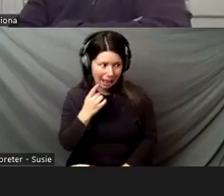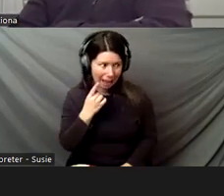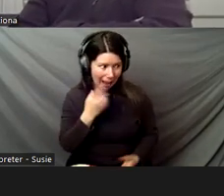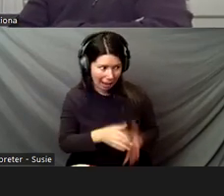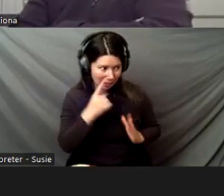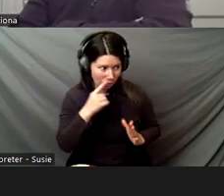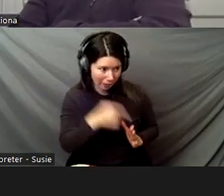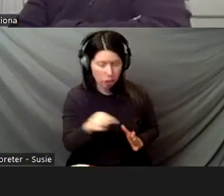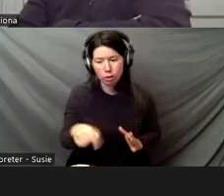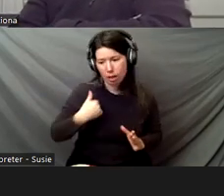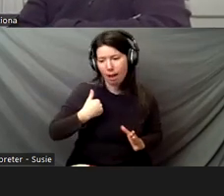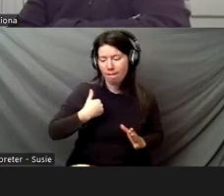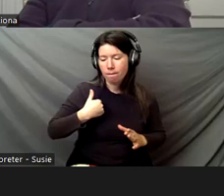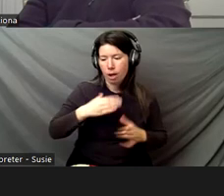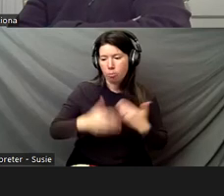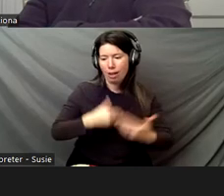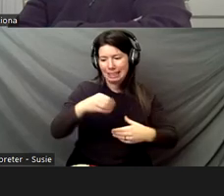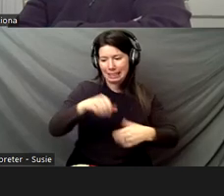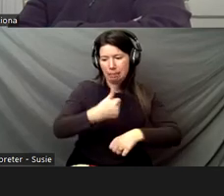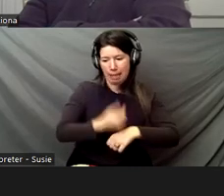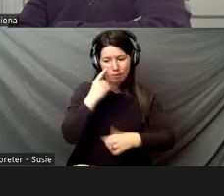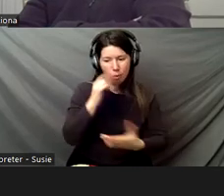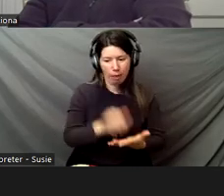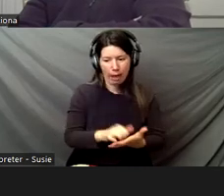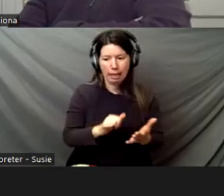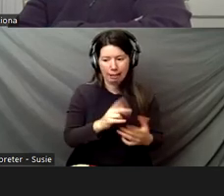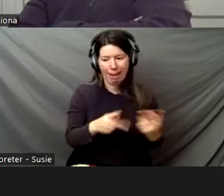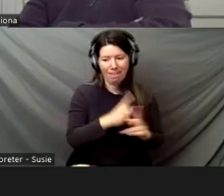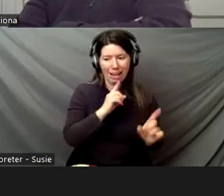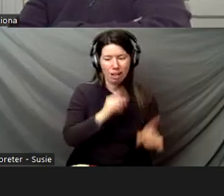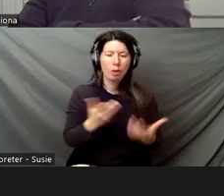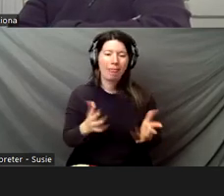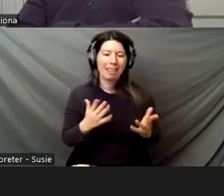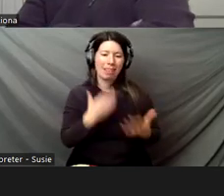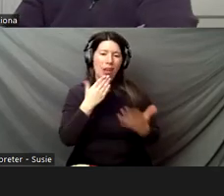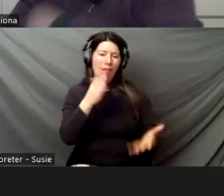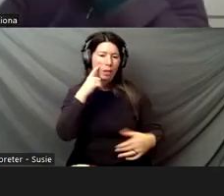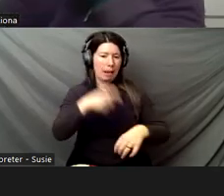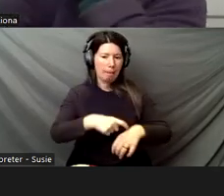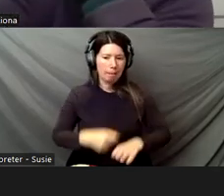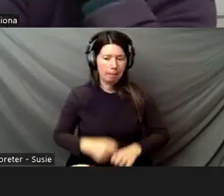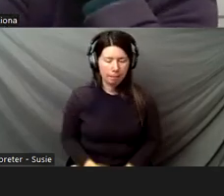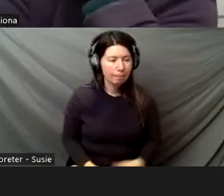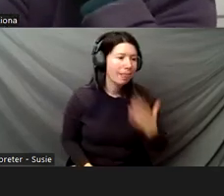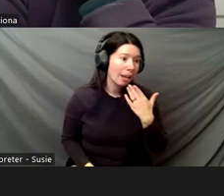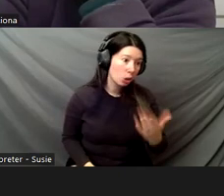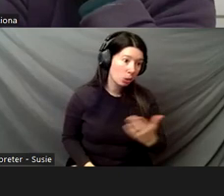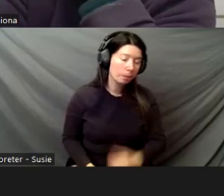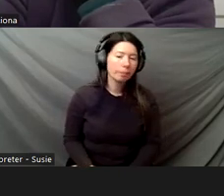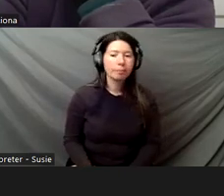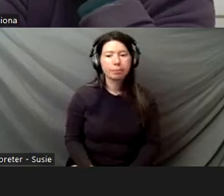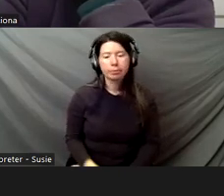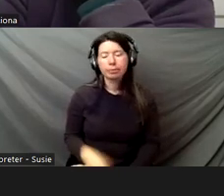that. I think that was it. So thank you. Thanks for your time. Thank you. And thank